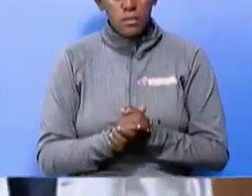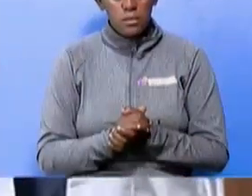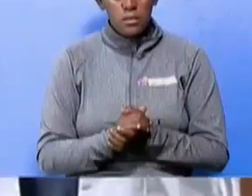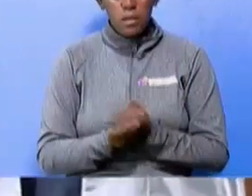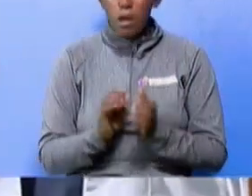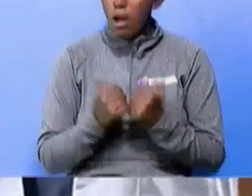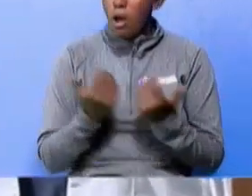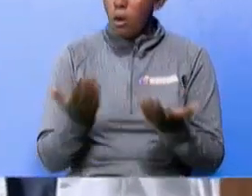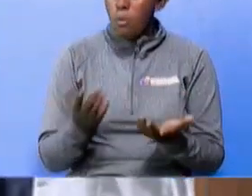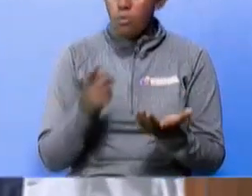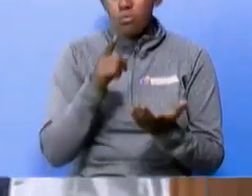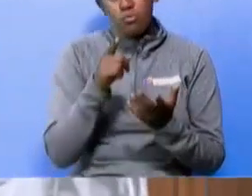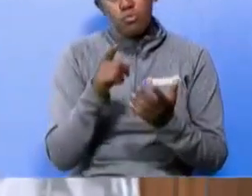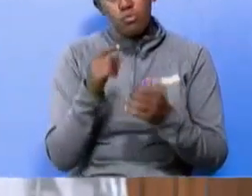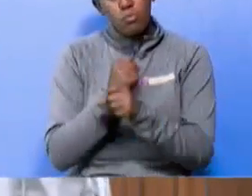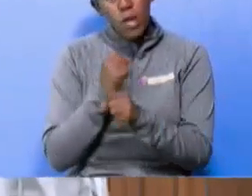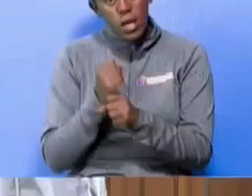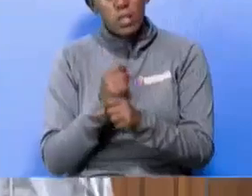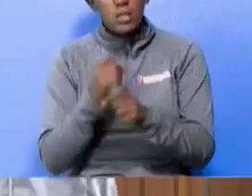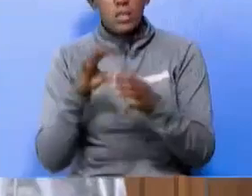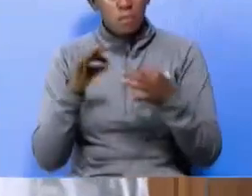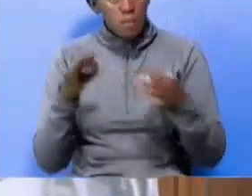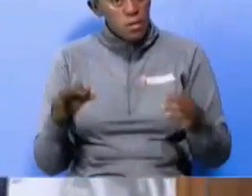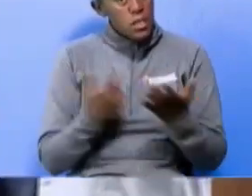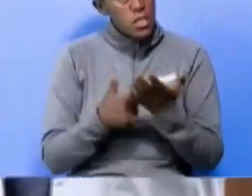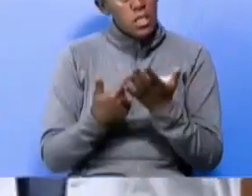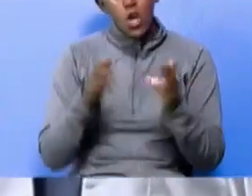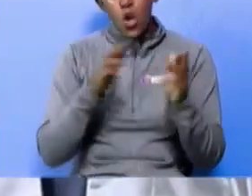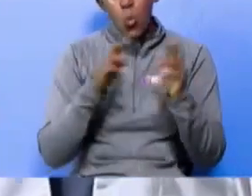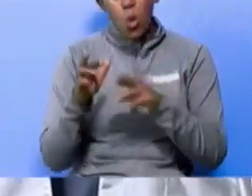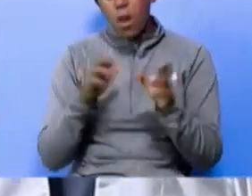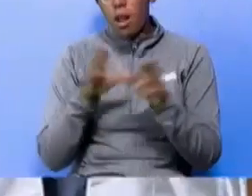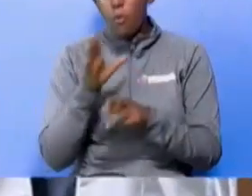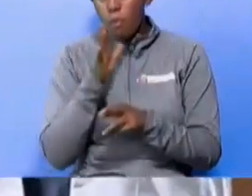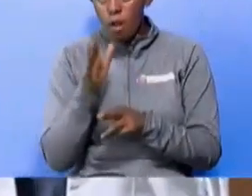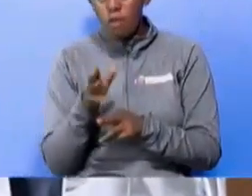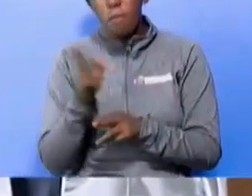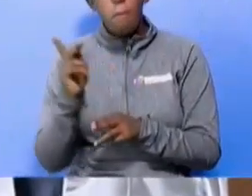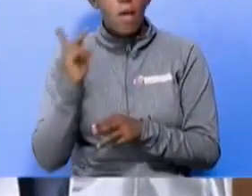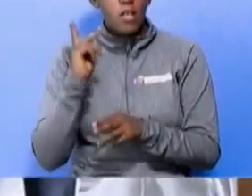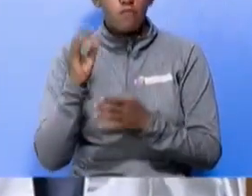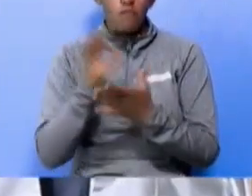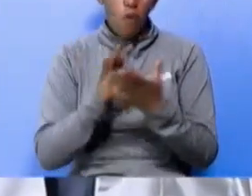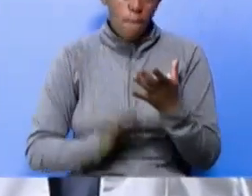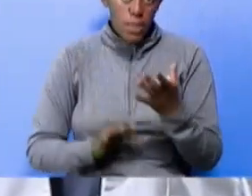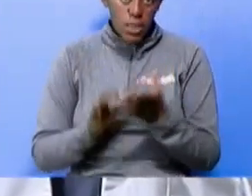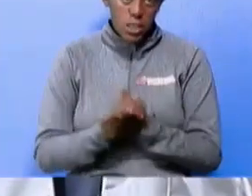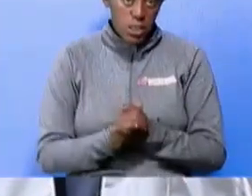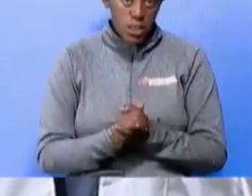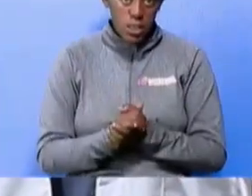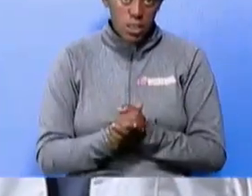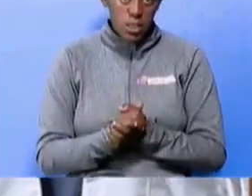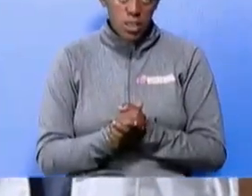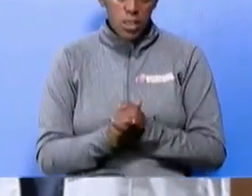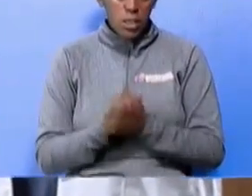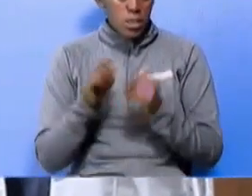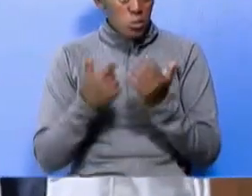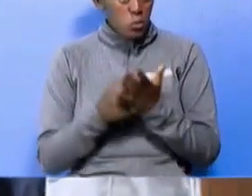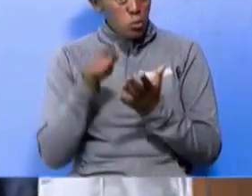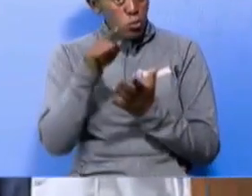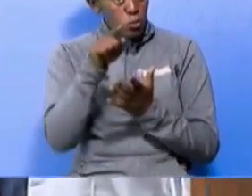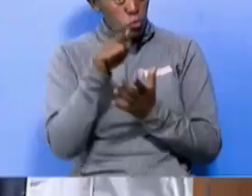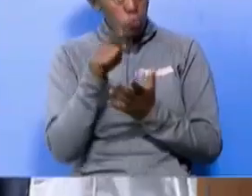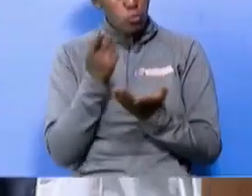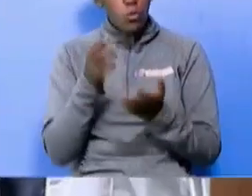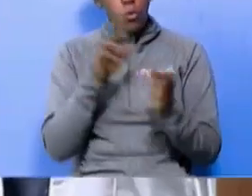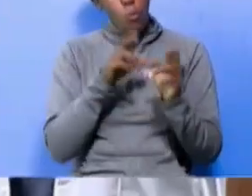do you make sentences using these regular and irregular past forms? So when it comes here now,